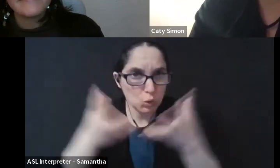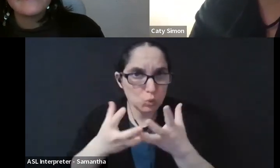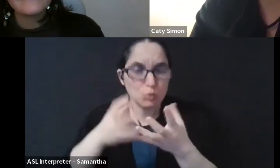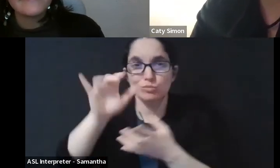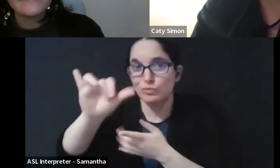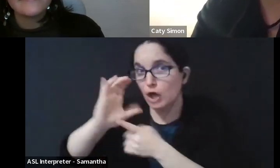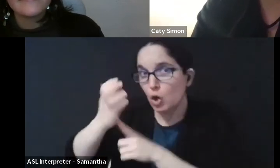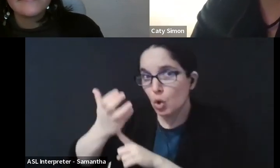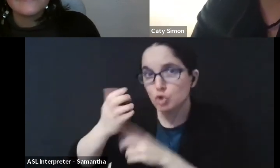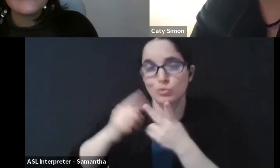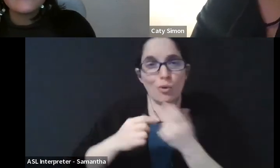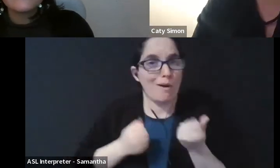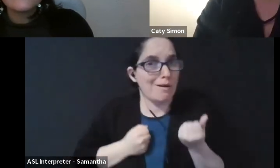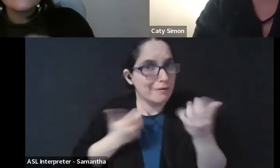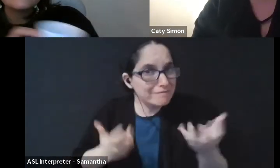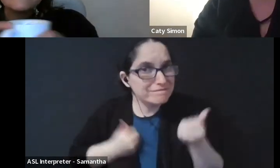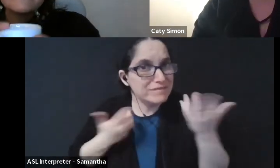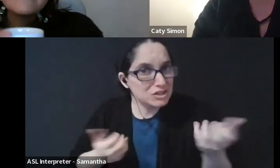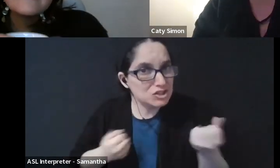of confession that exists